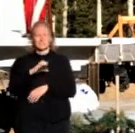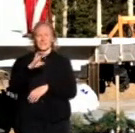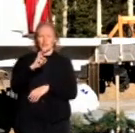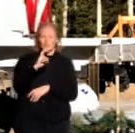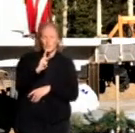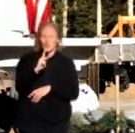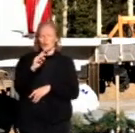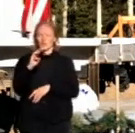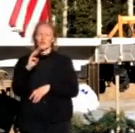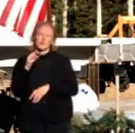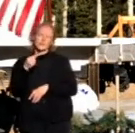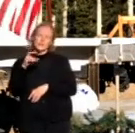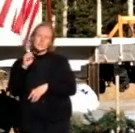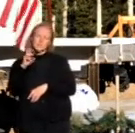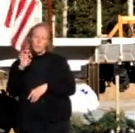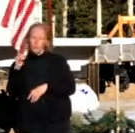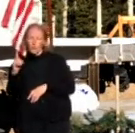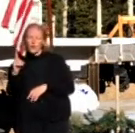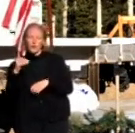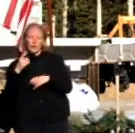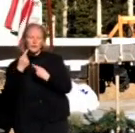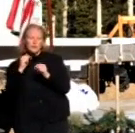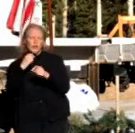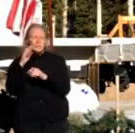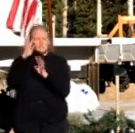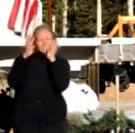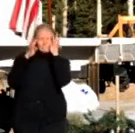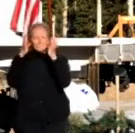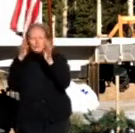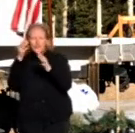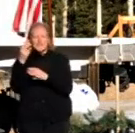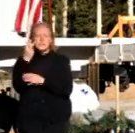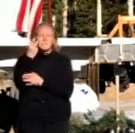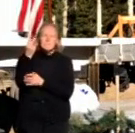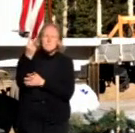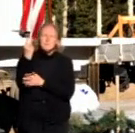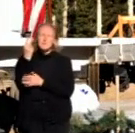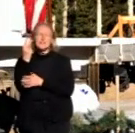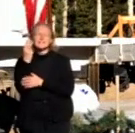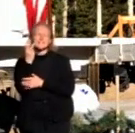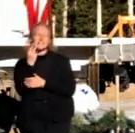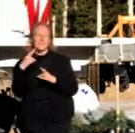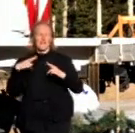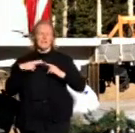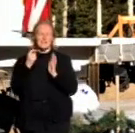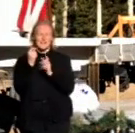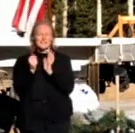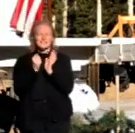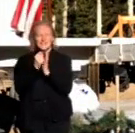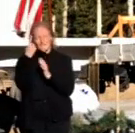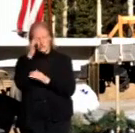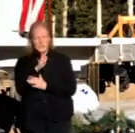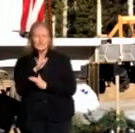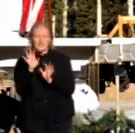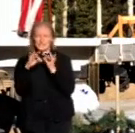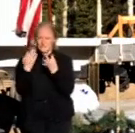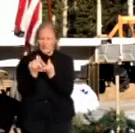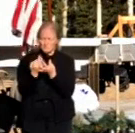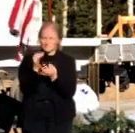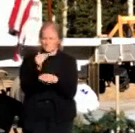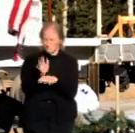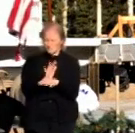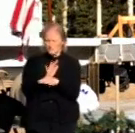Griswold, played by Chevy Chase, is trying to create the memories and nostalgia of the holiday time for his family.